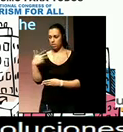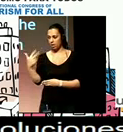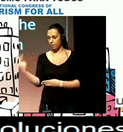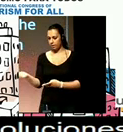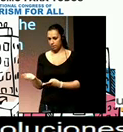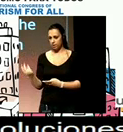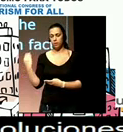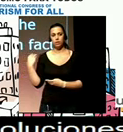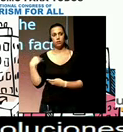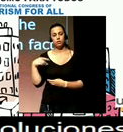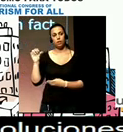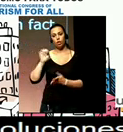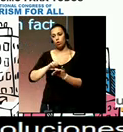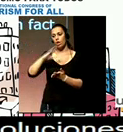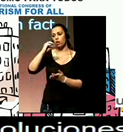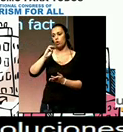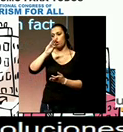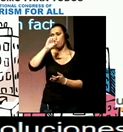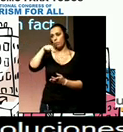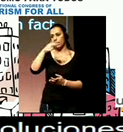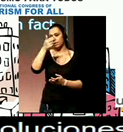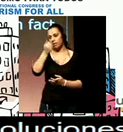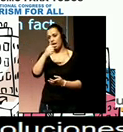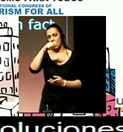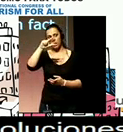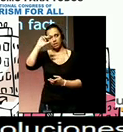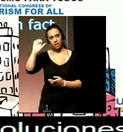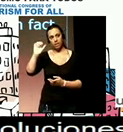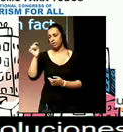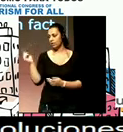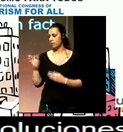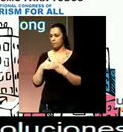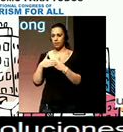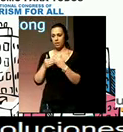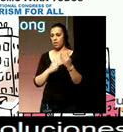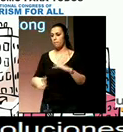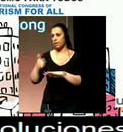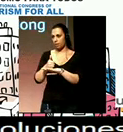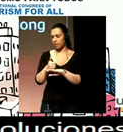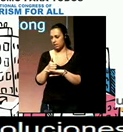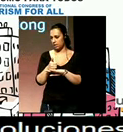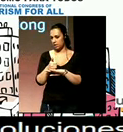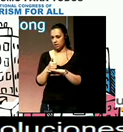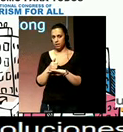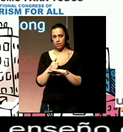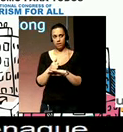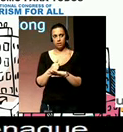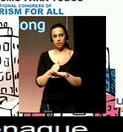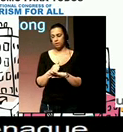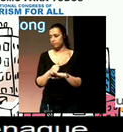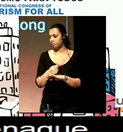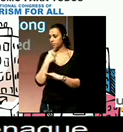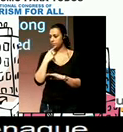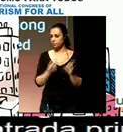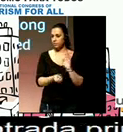entrance in use with a long flight of steps to it, but at the same time they have created two accessible entrances